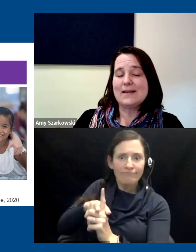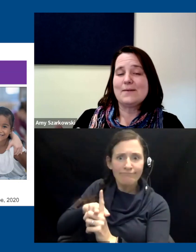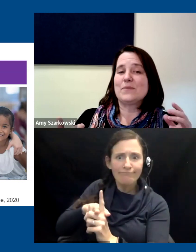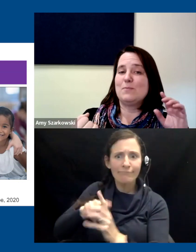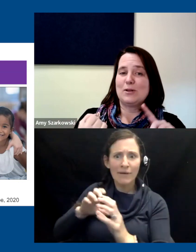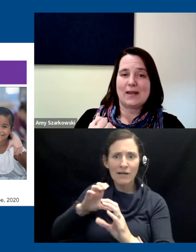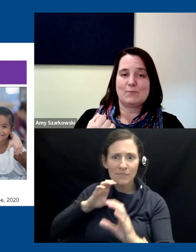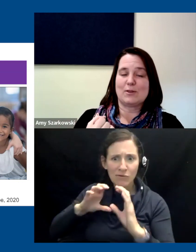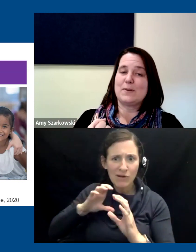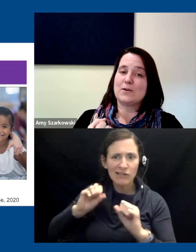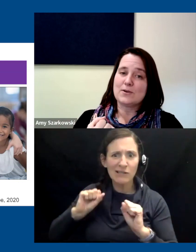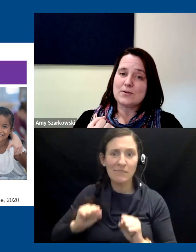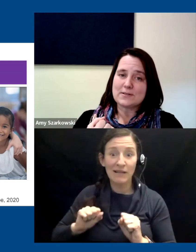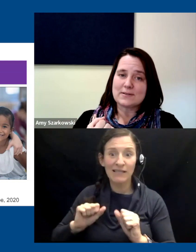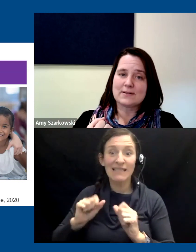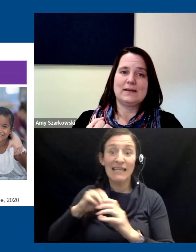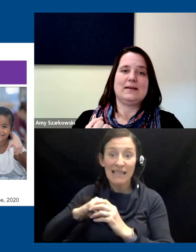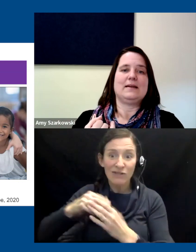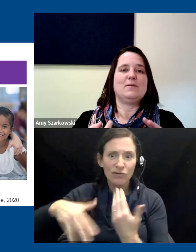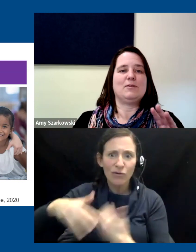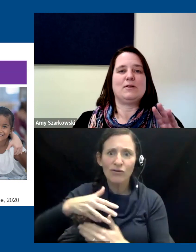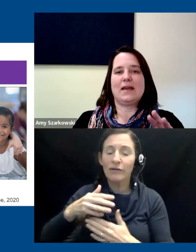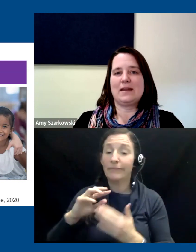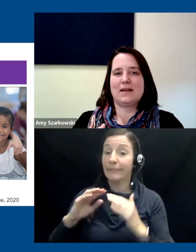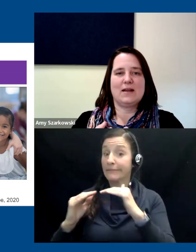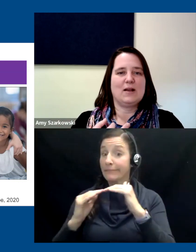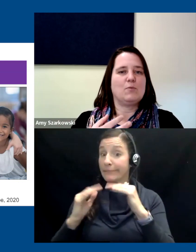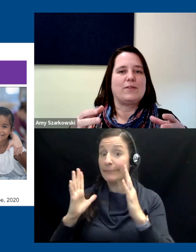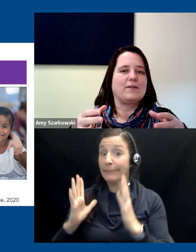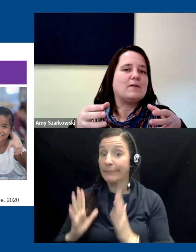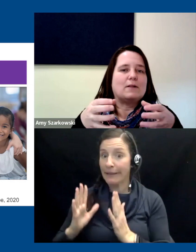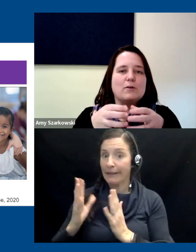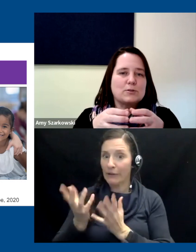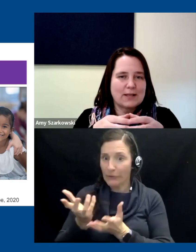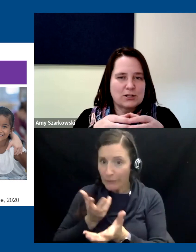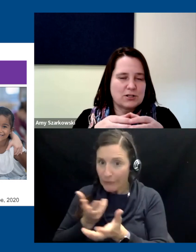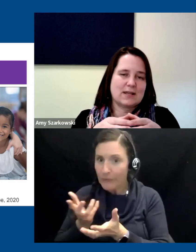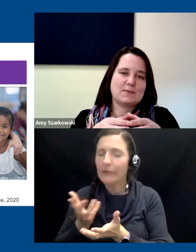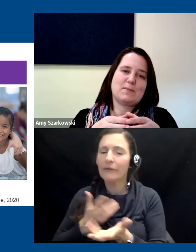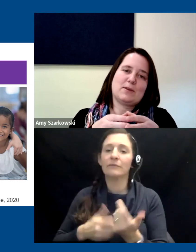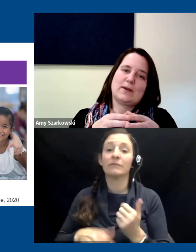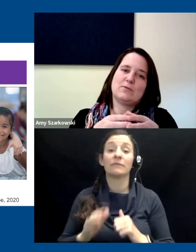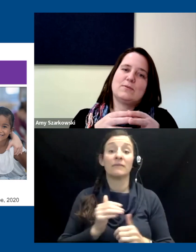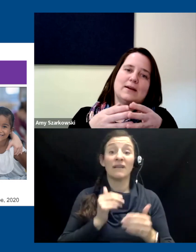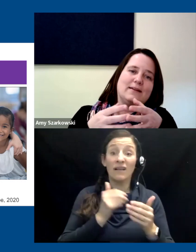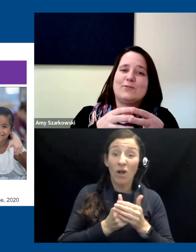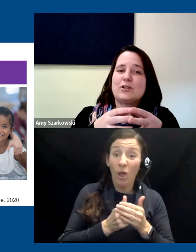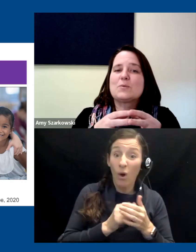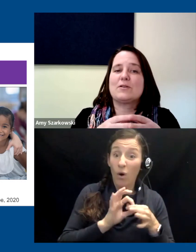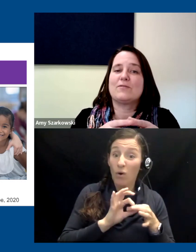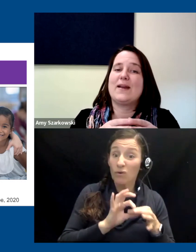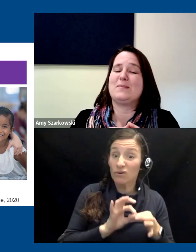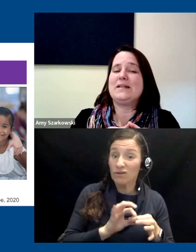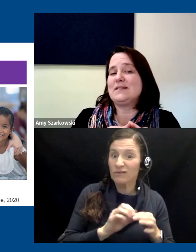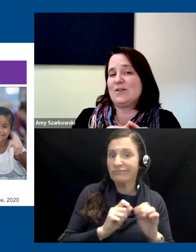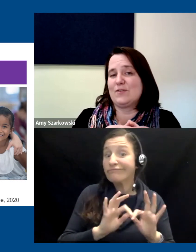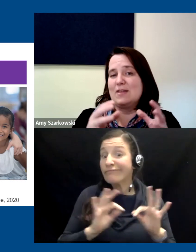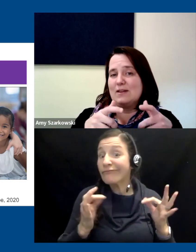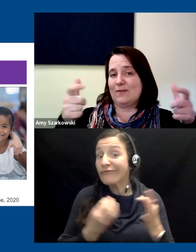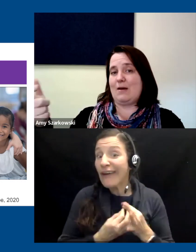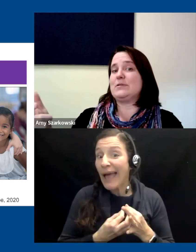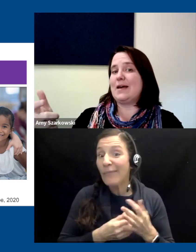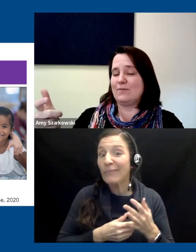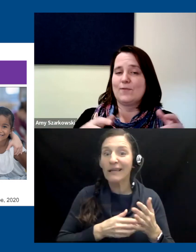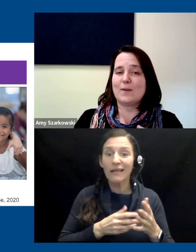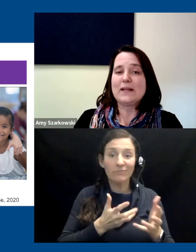means communicating with peers, communicating with close relations, like maybe the way you converse with your family is different